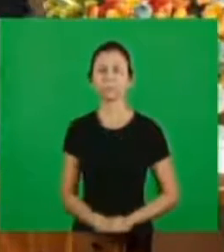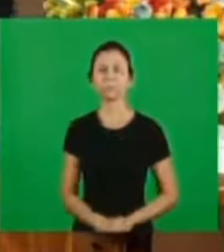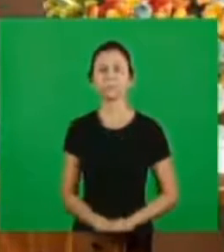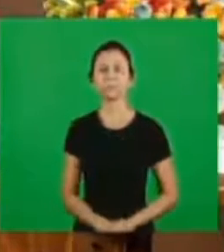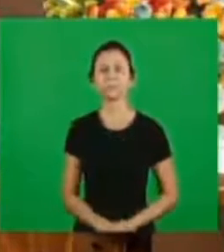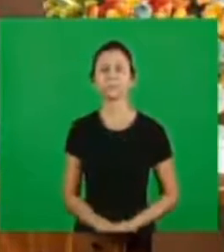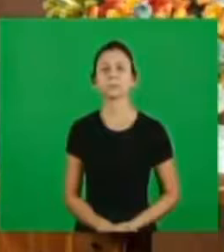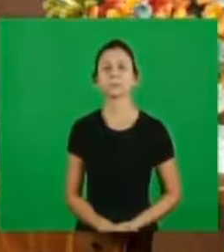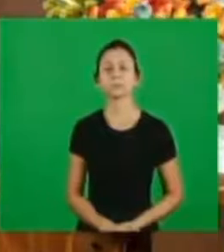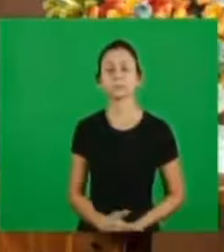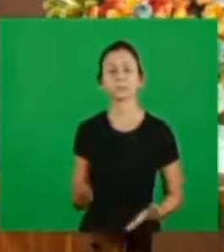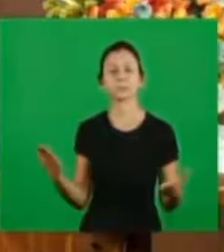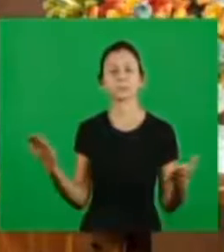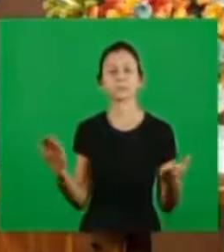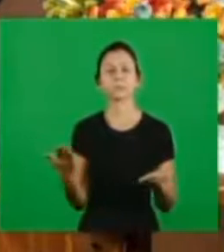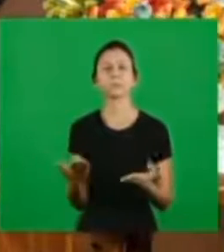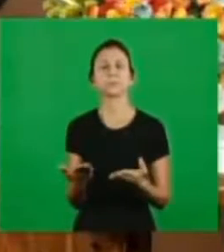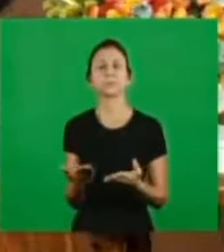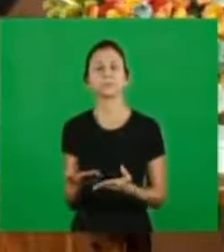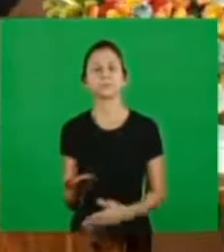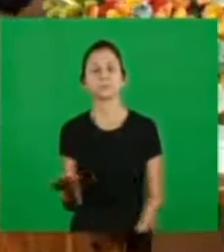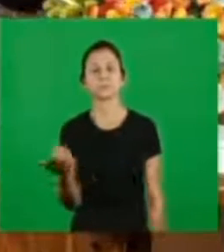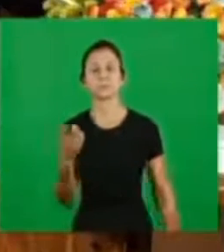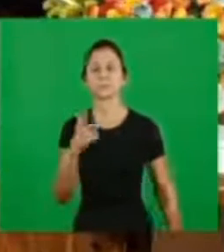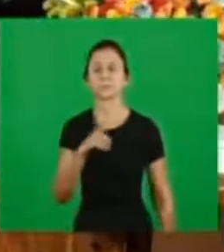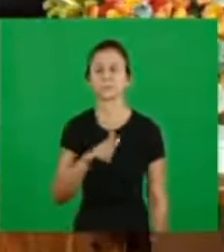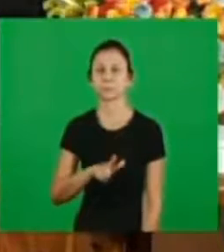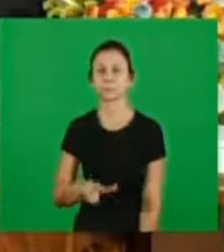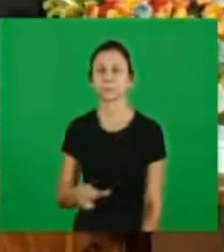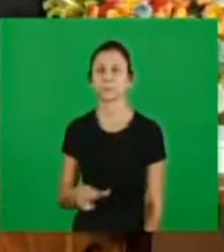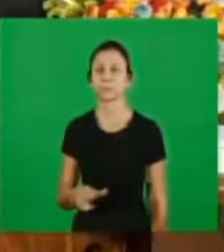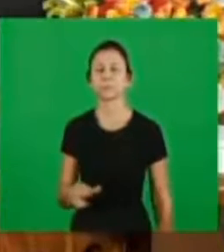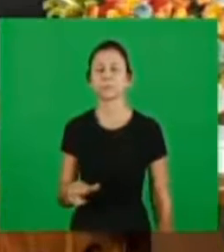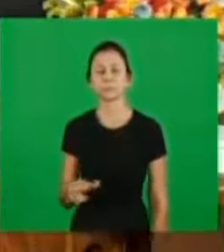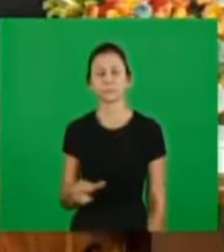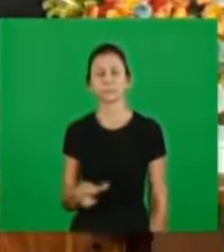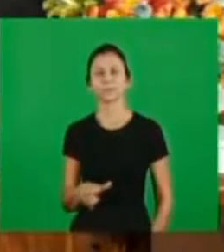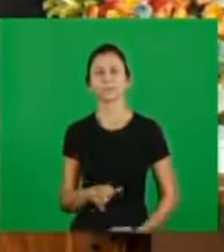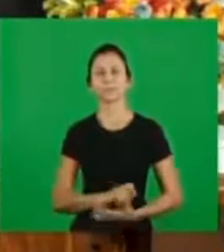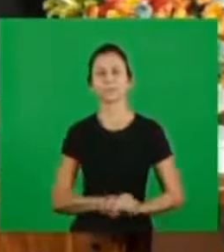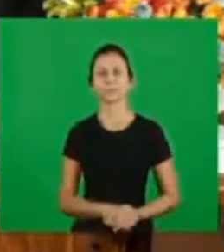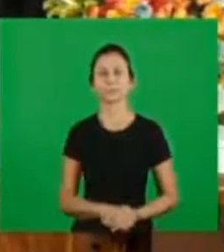So now we're going to go back to speak to